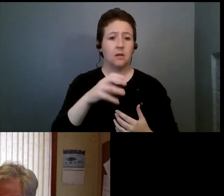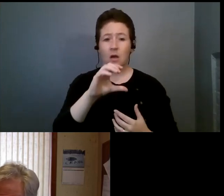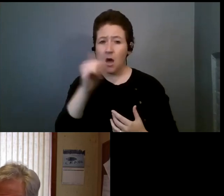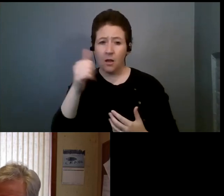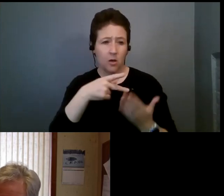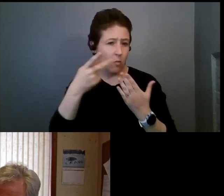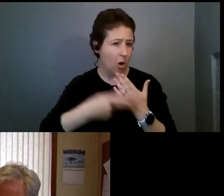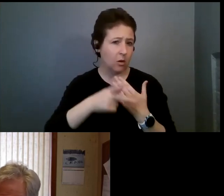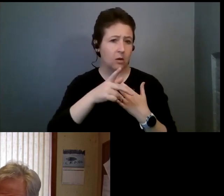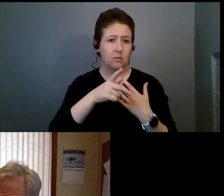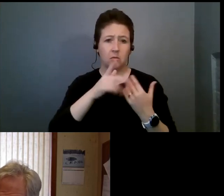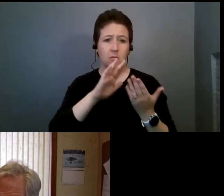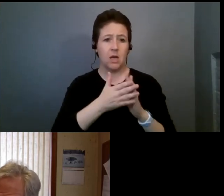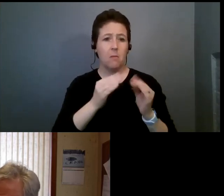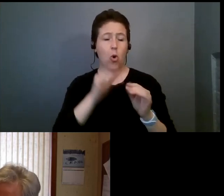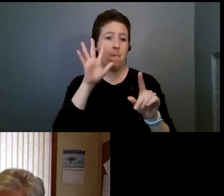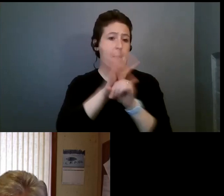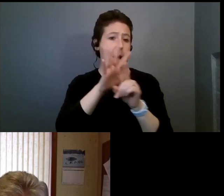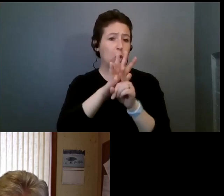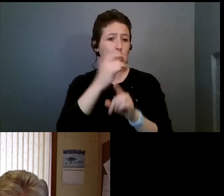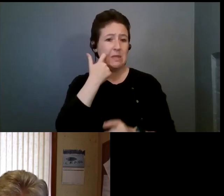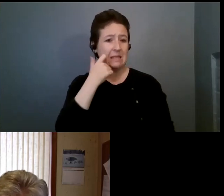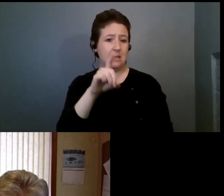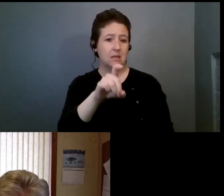programs that have become a lot more popular as of late?